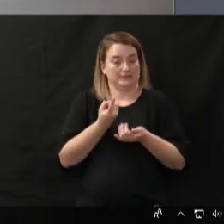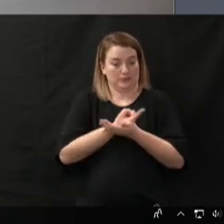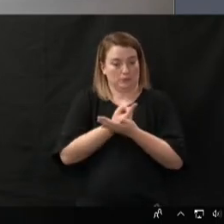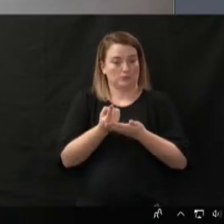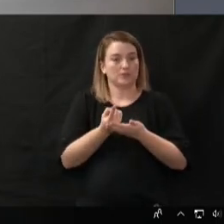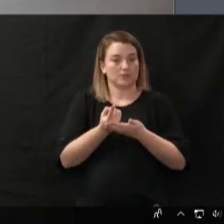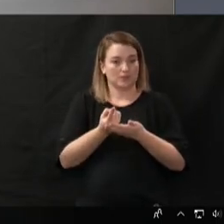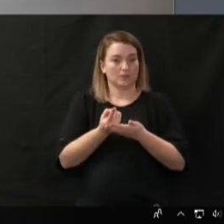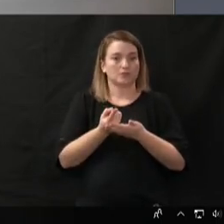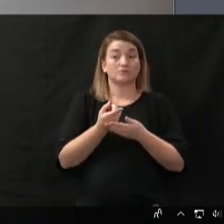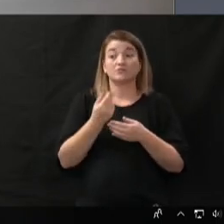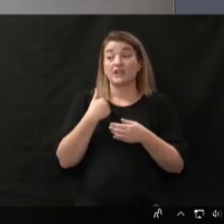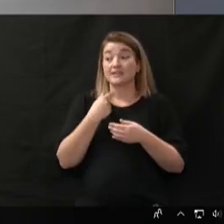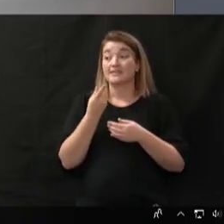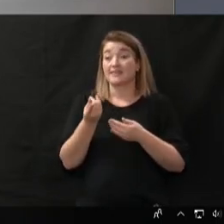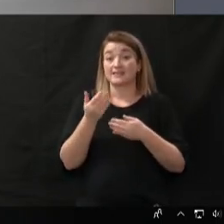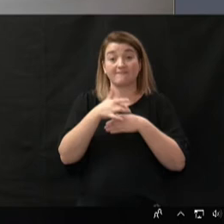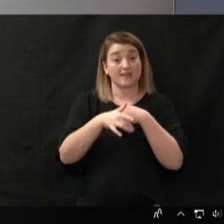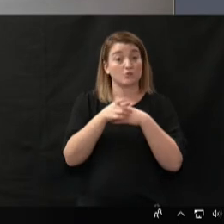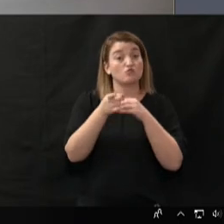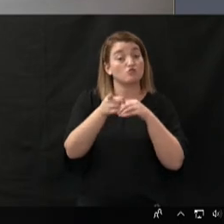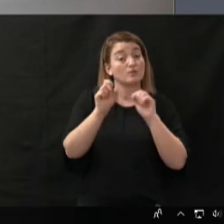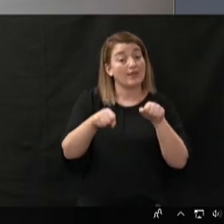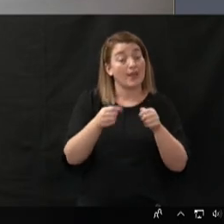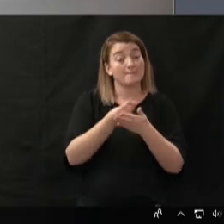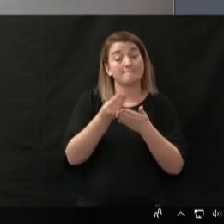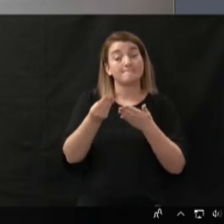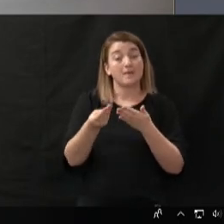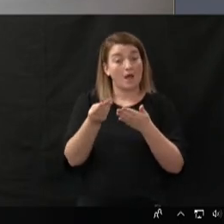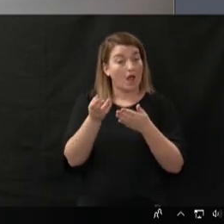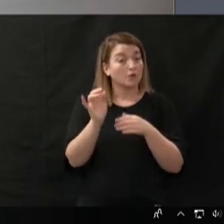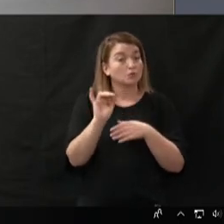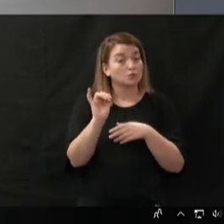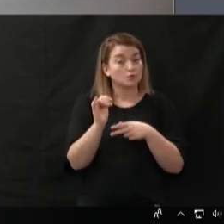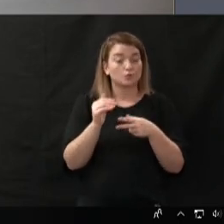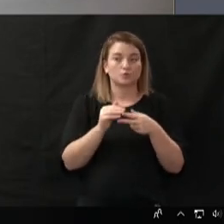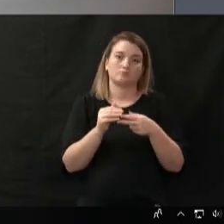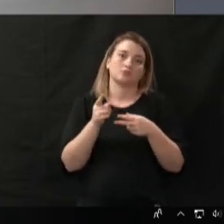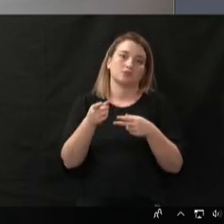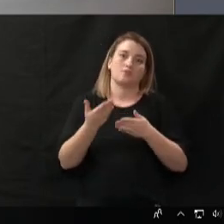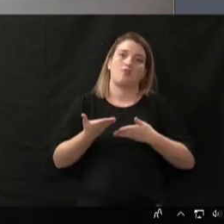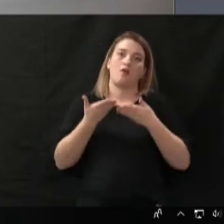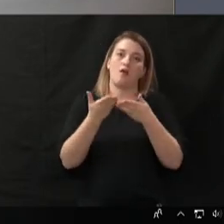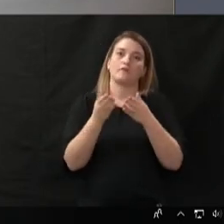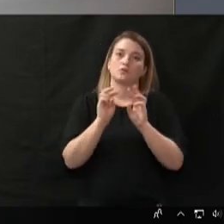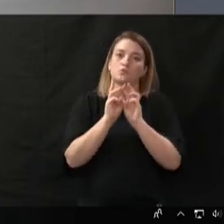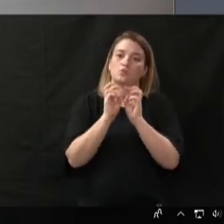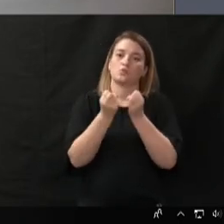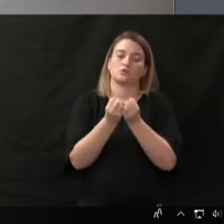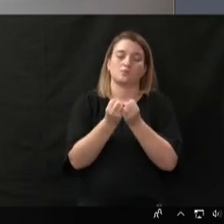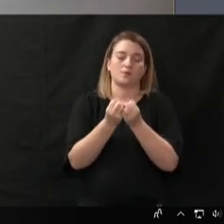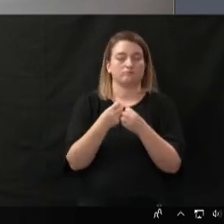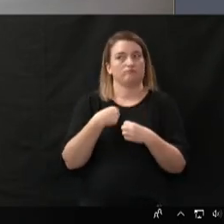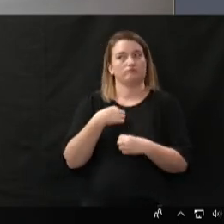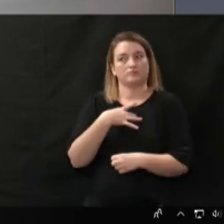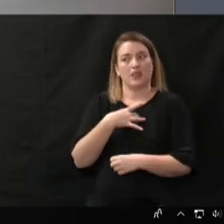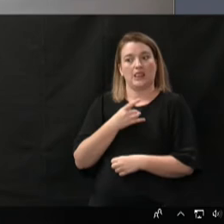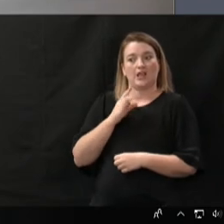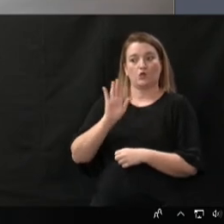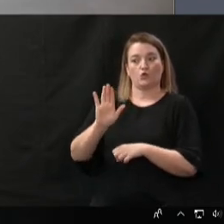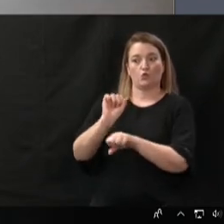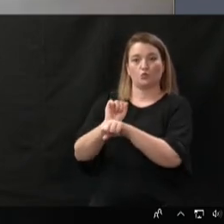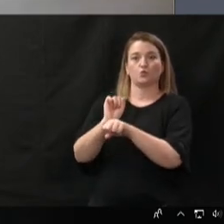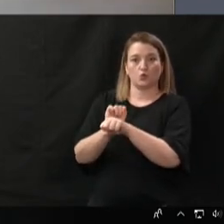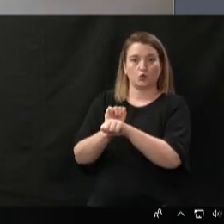buy. Of course, she also does lots of different little workshops, but I really like what she puts out there and says and